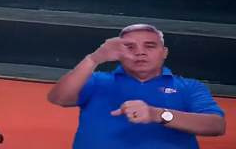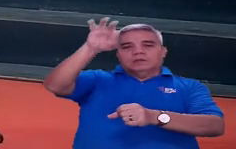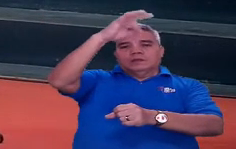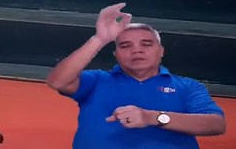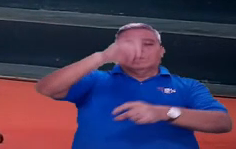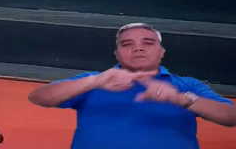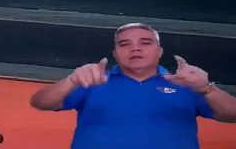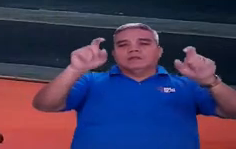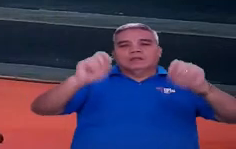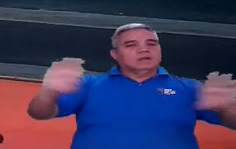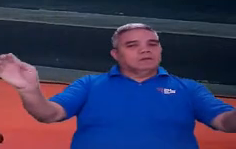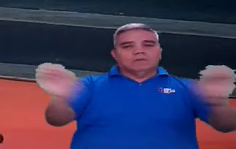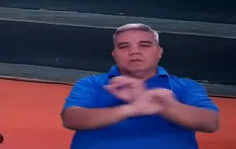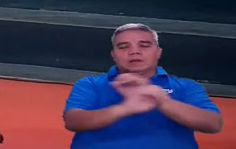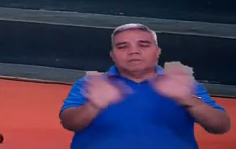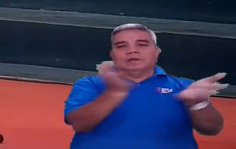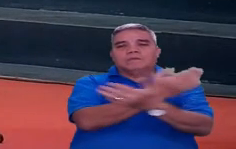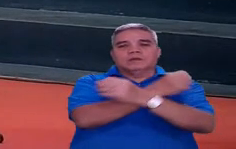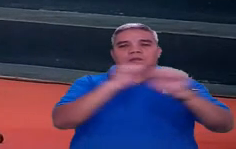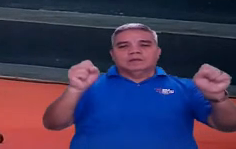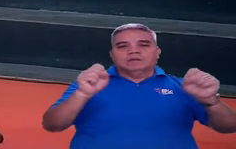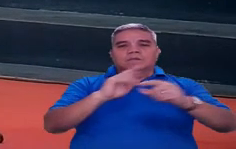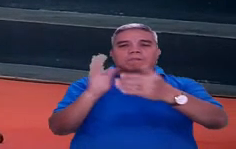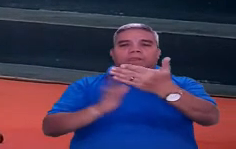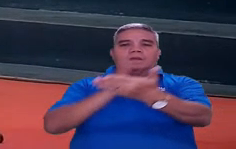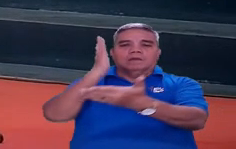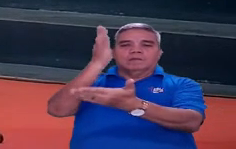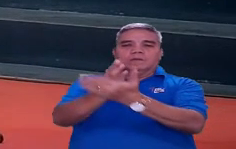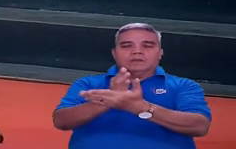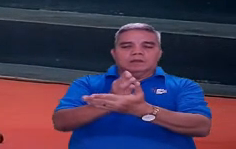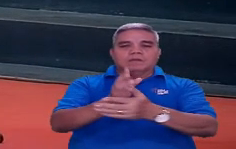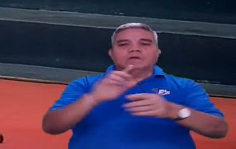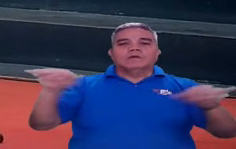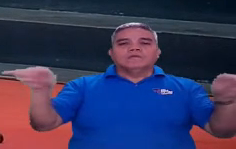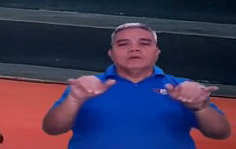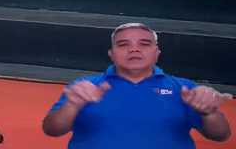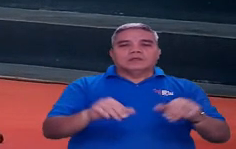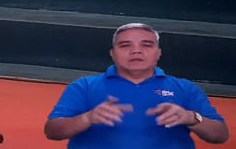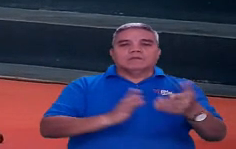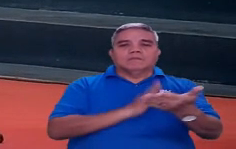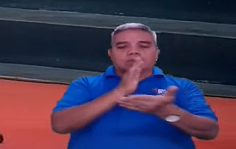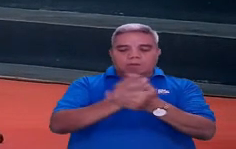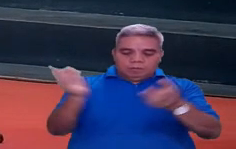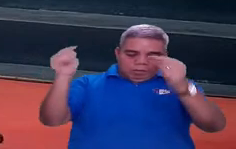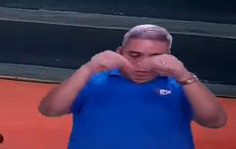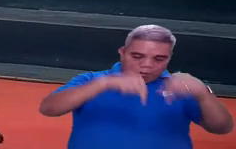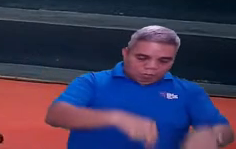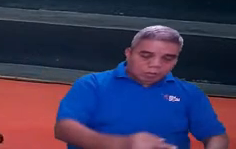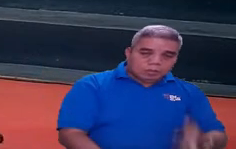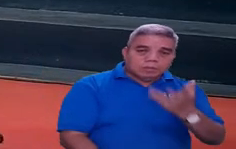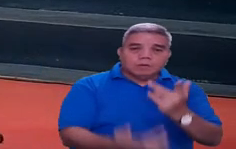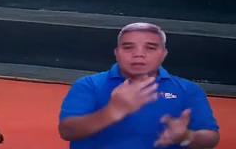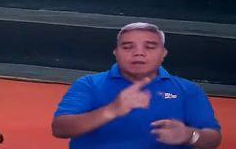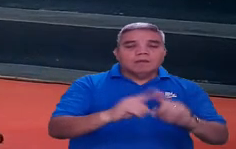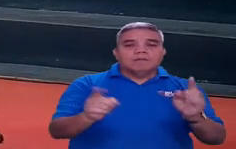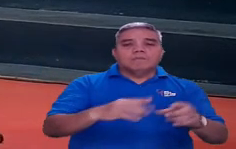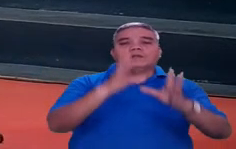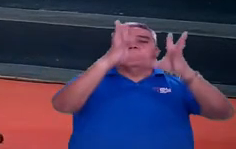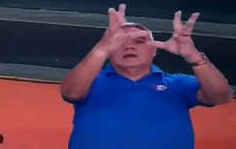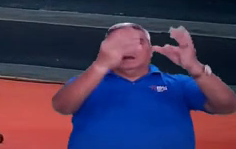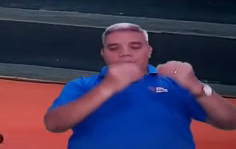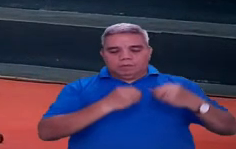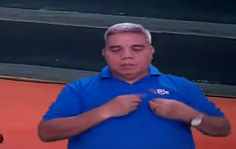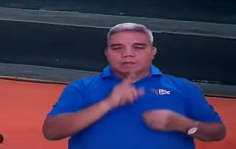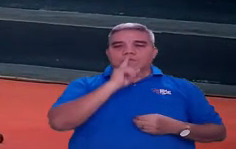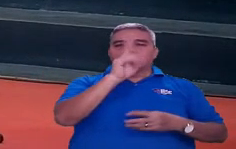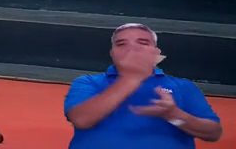are bound for hell, just like we were before we got saved. We were also bound for hell. So as I have received the salvation